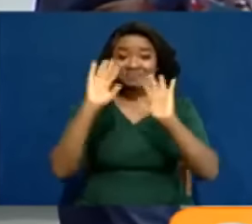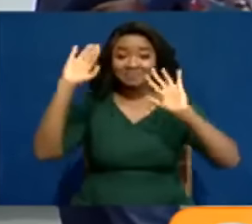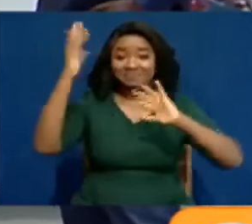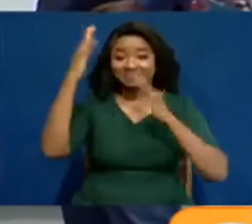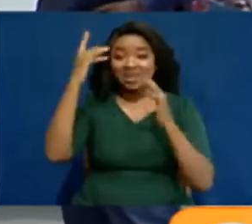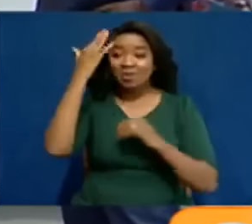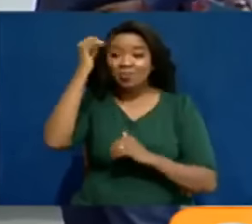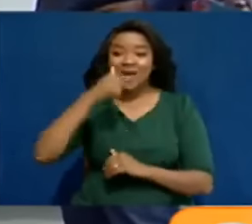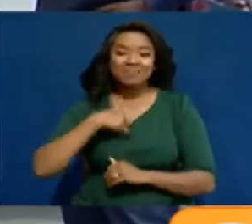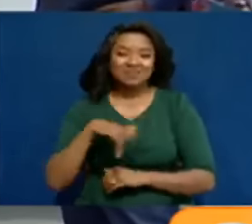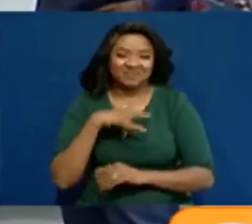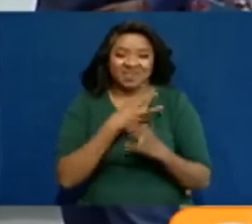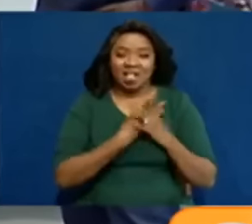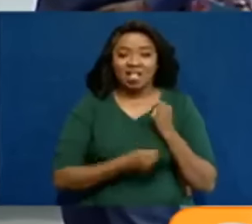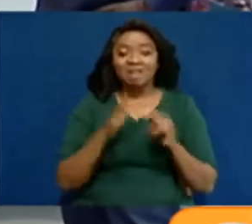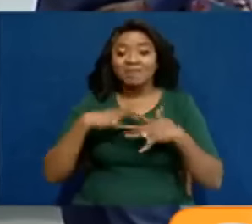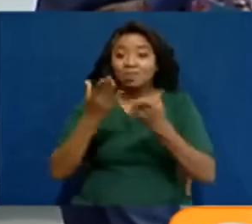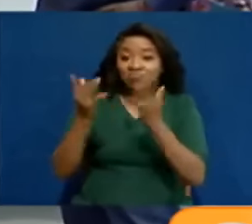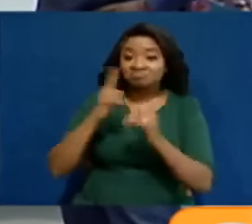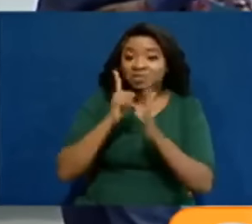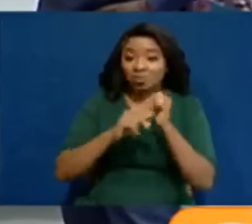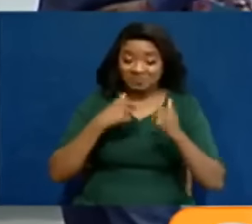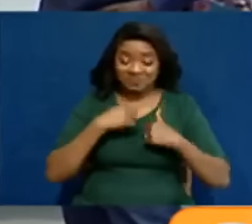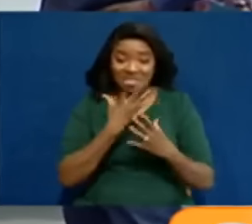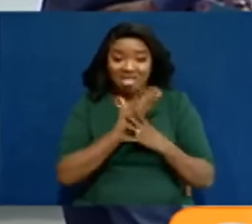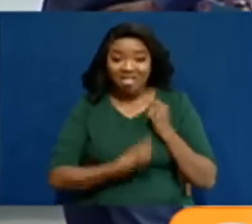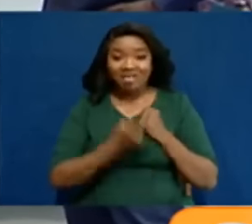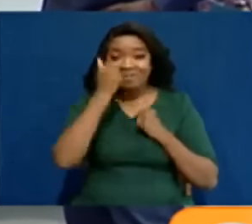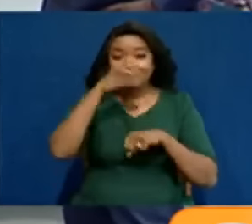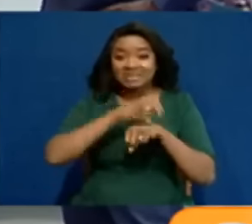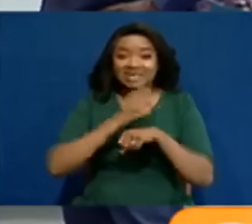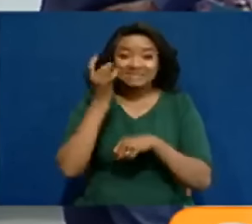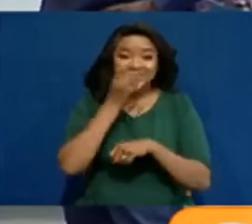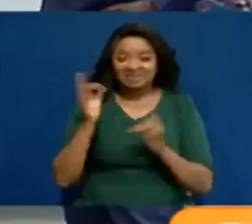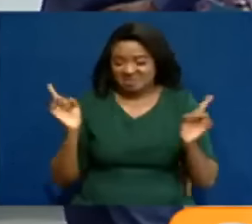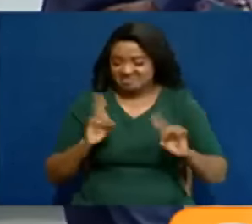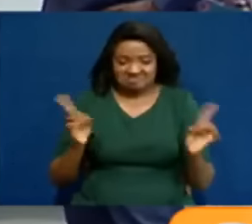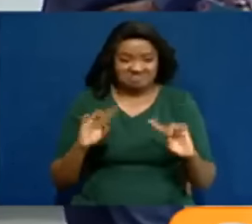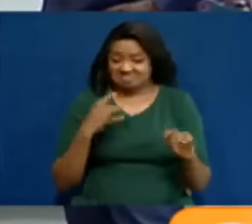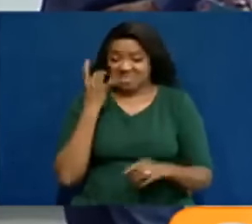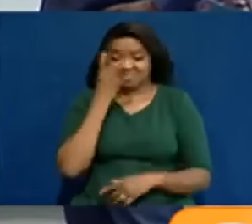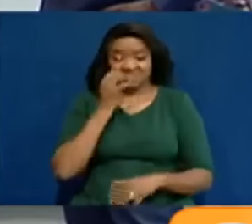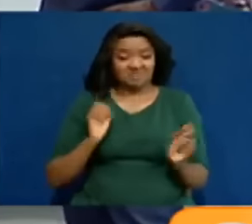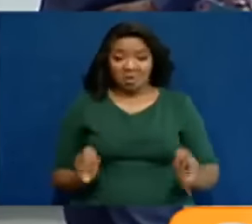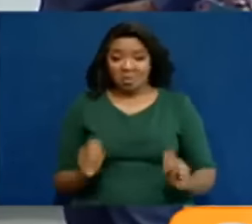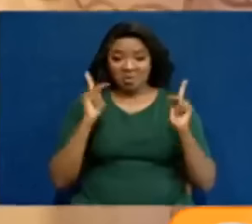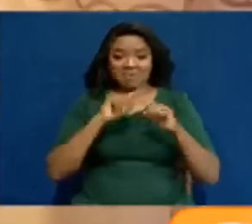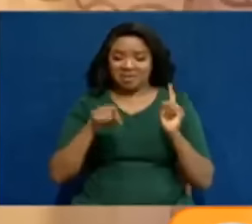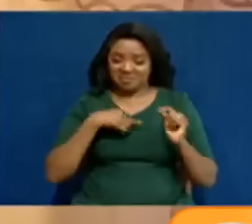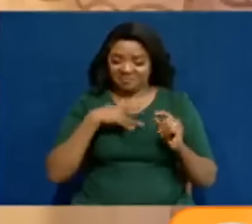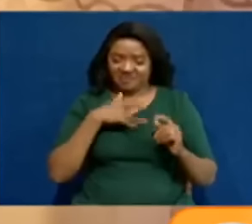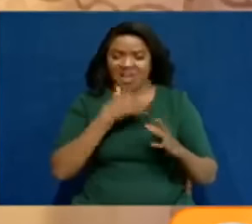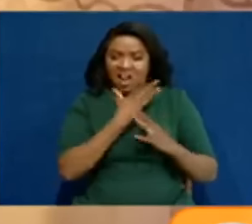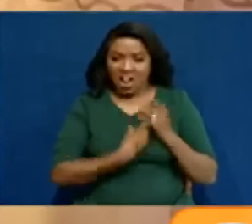sikuwa disappointed. Watu wengi wanasema nilikuwa disappointed kwa kupata silver, but I was not disappointed with the silver. I was disappointed by